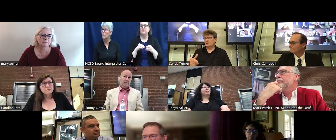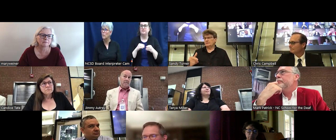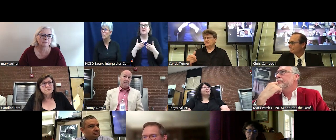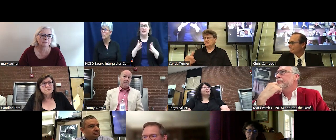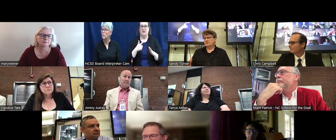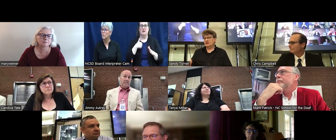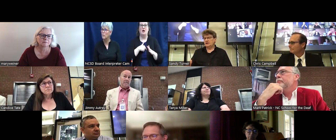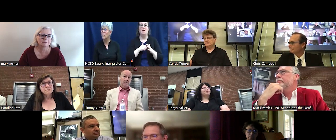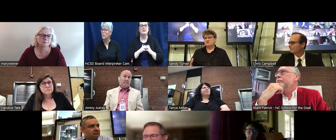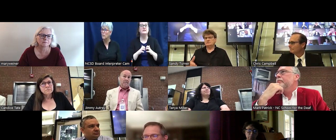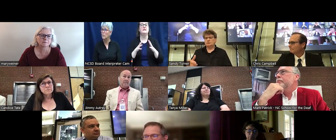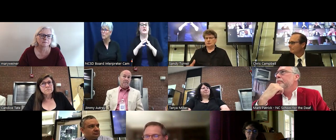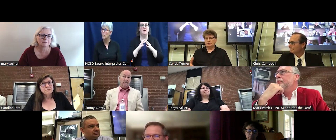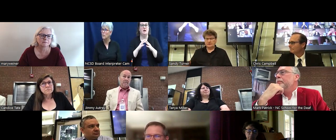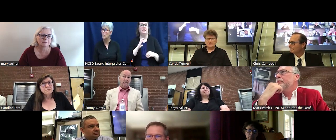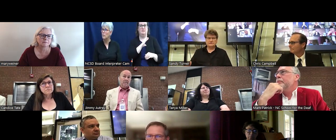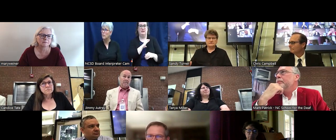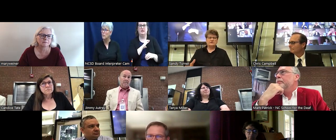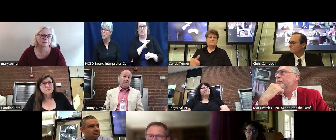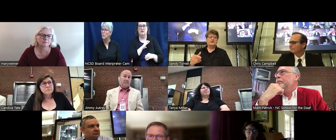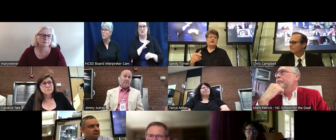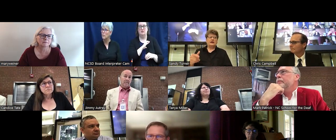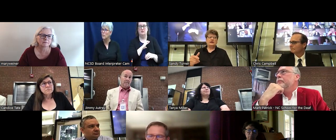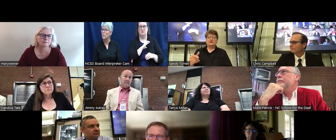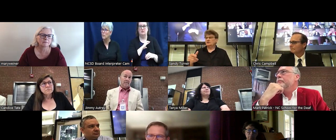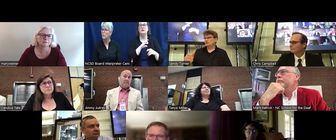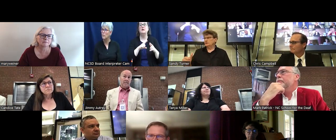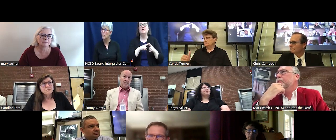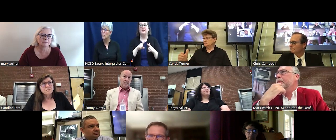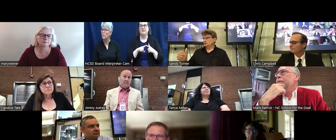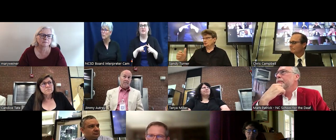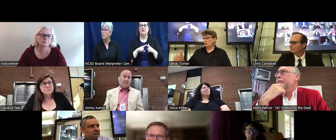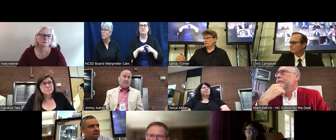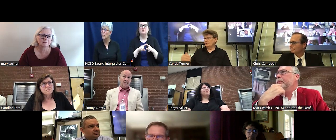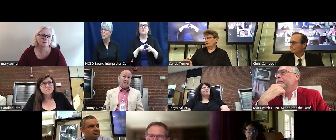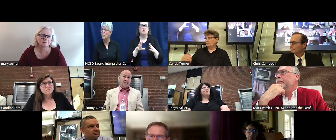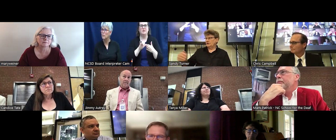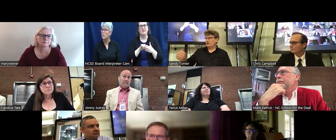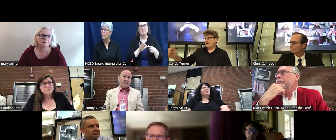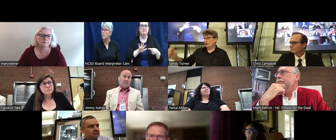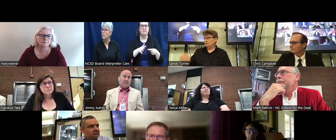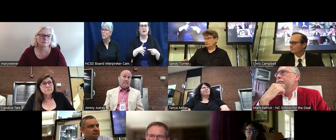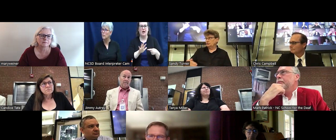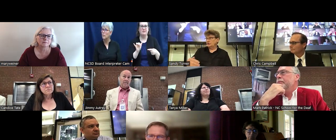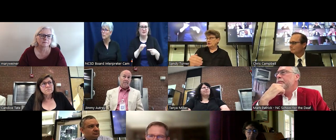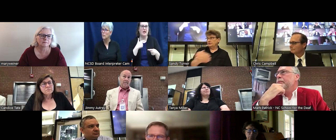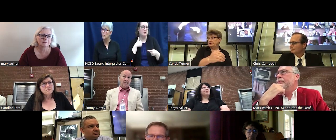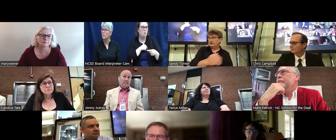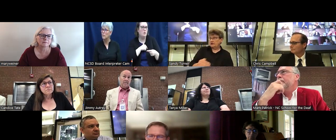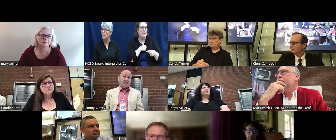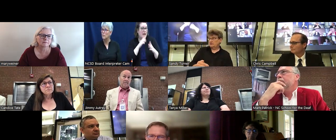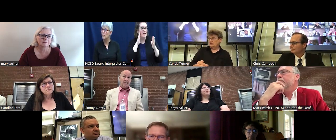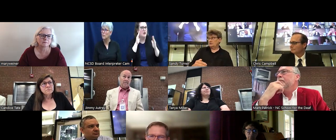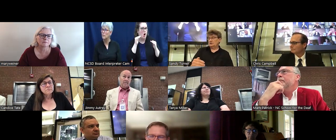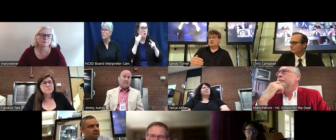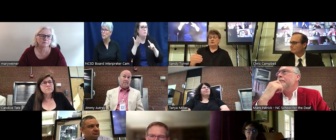set up these committees, board committees, and do it sort of like we had hoped to do it in the